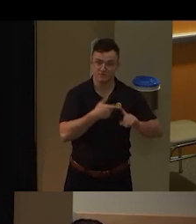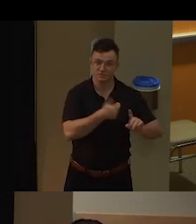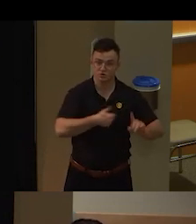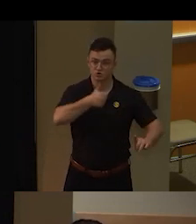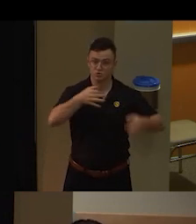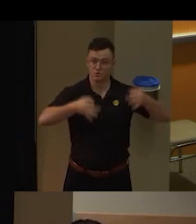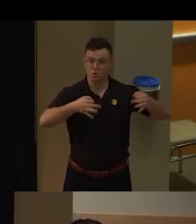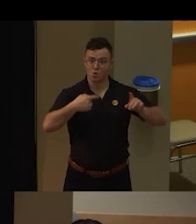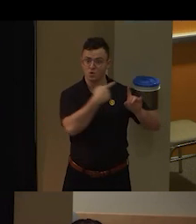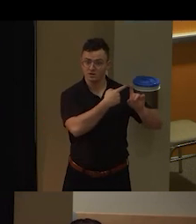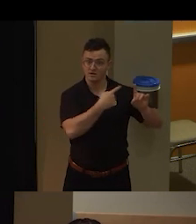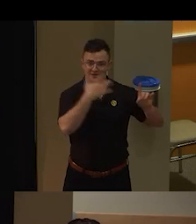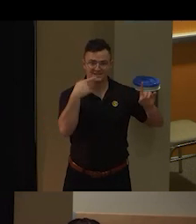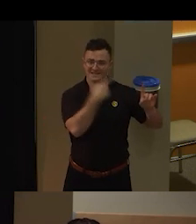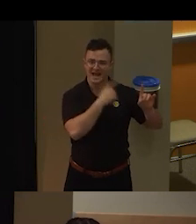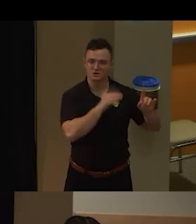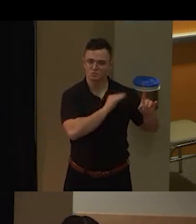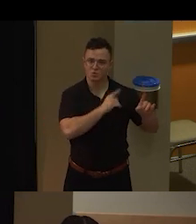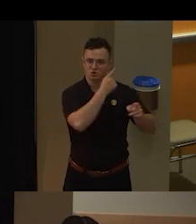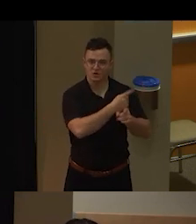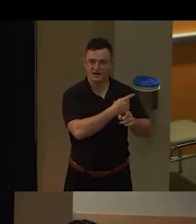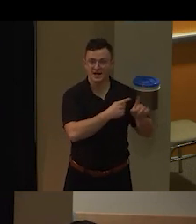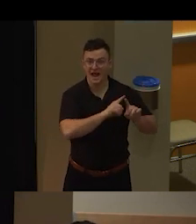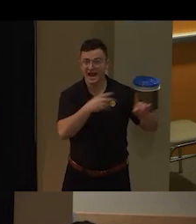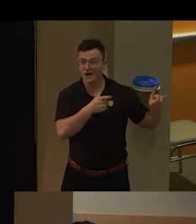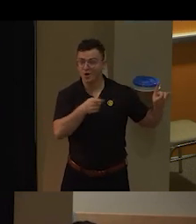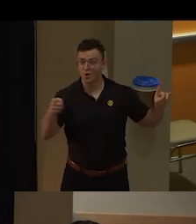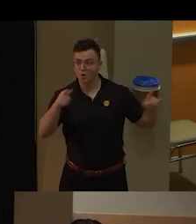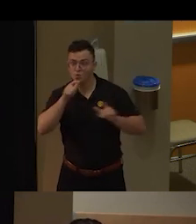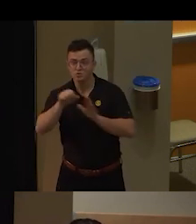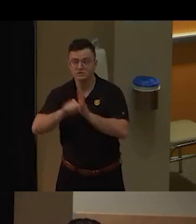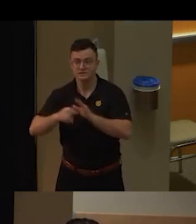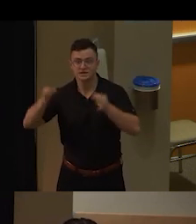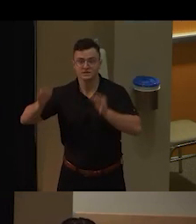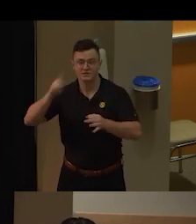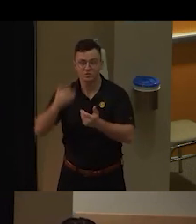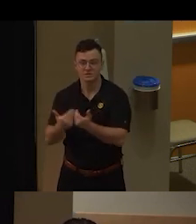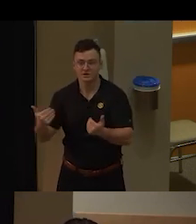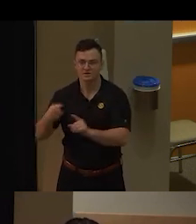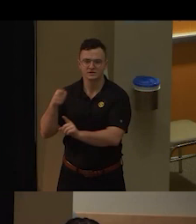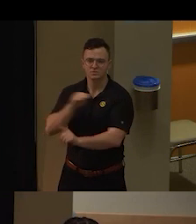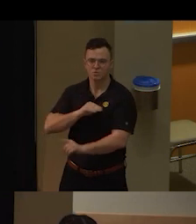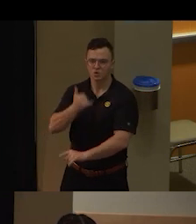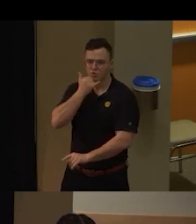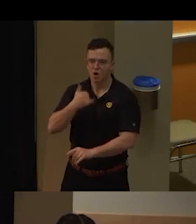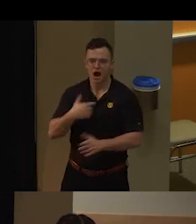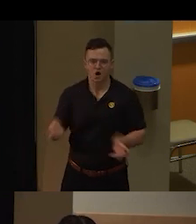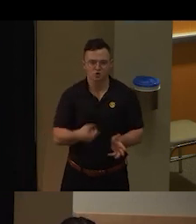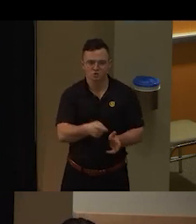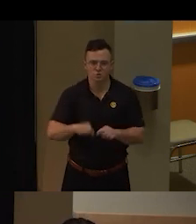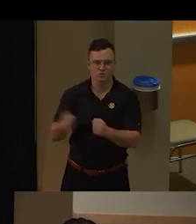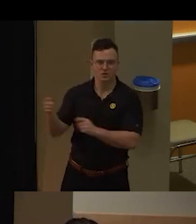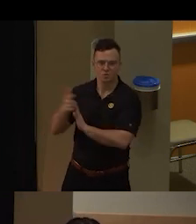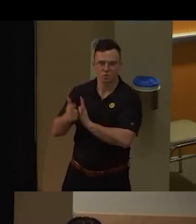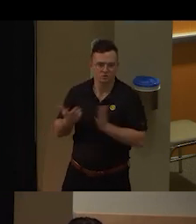I can urge them to disobey segregation ordinances, for they are morally wrong. Let us consider a more concrete example of just and unjust